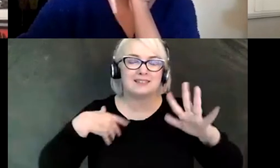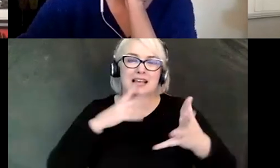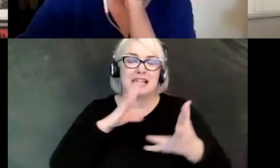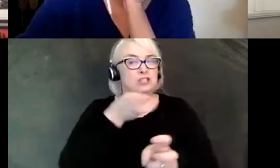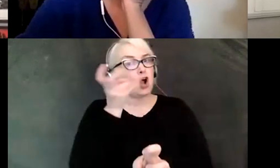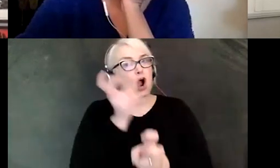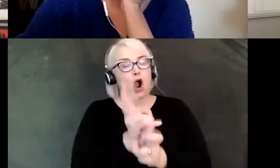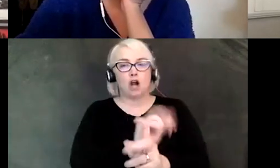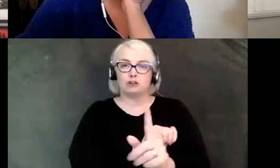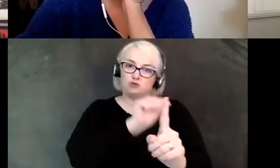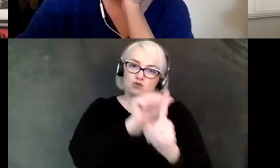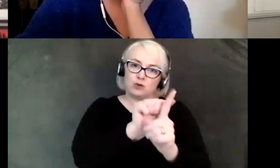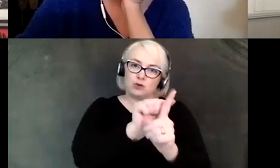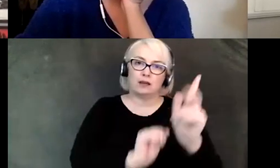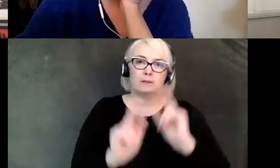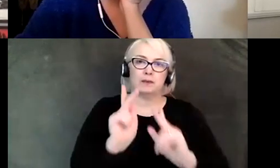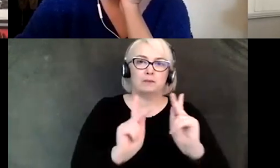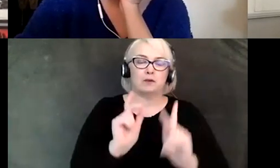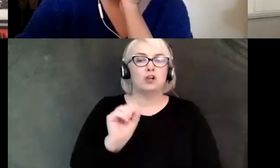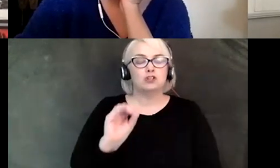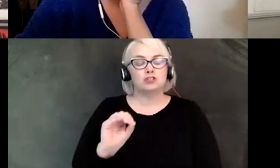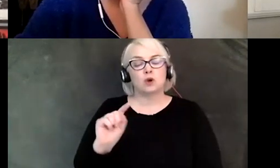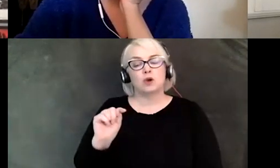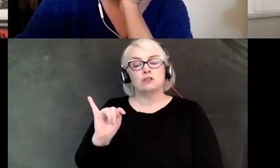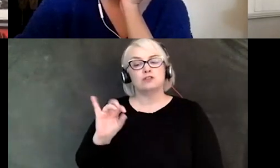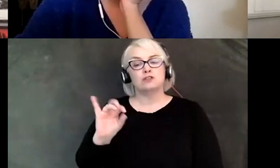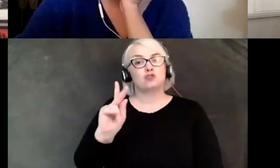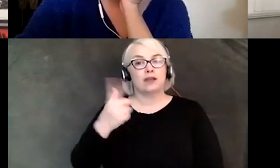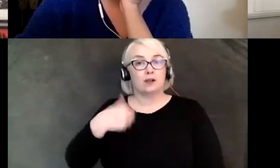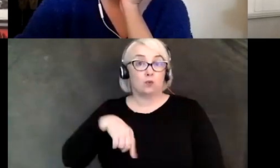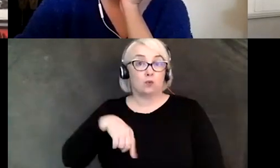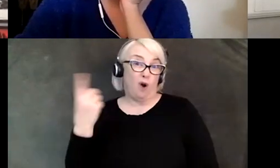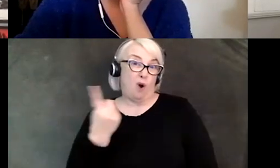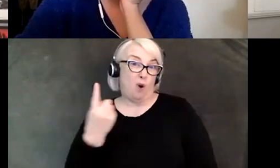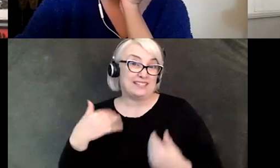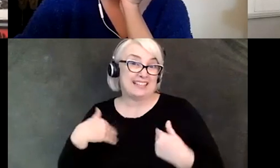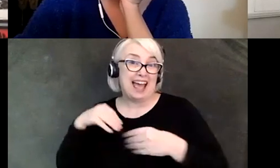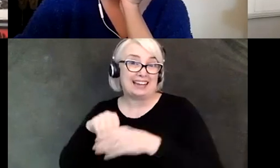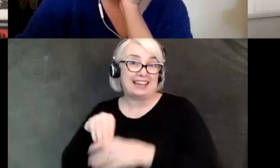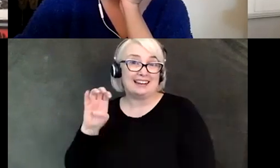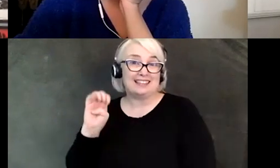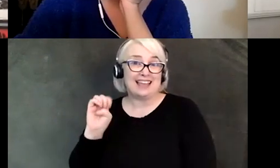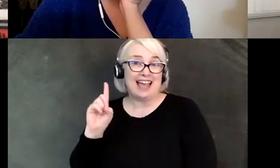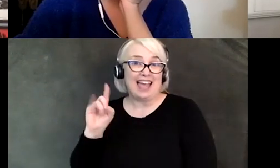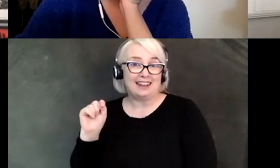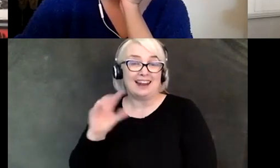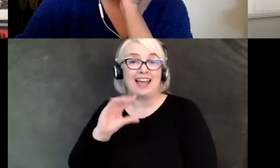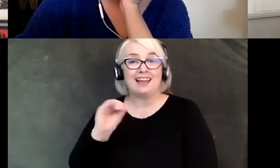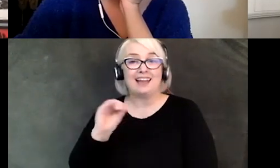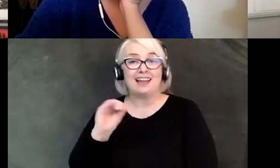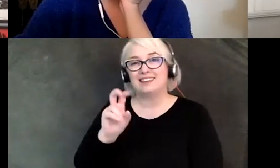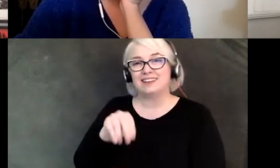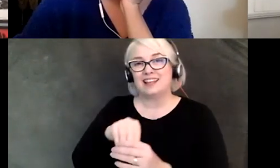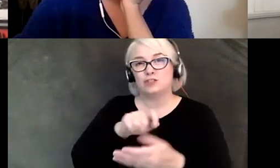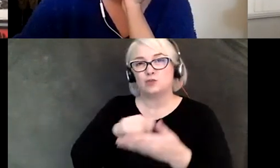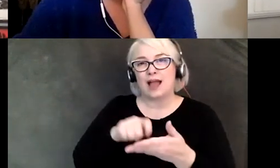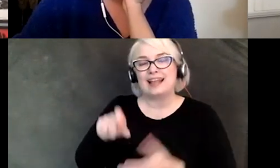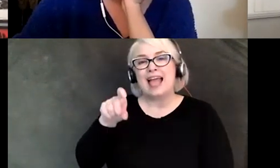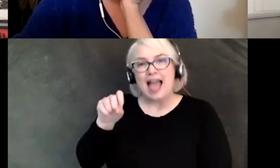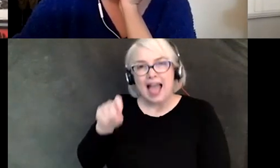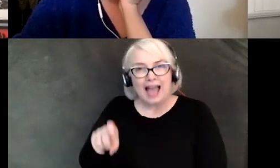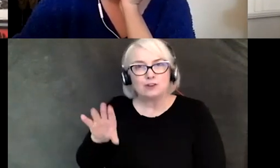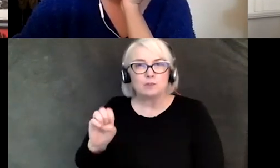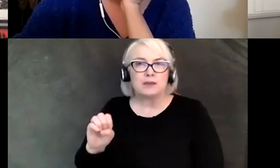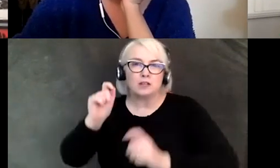people. And so the trick that we always had in the edit and even in the writing was that it had to be a surprise. And yet you had to know the